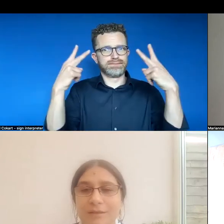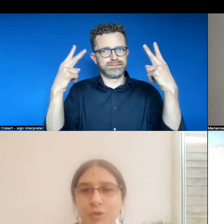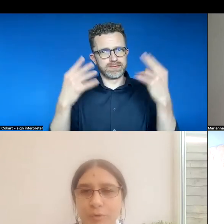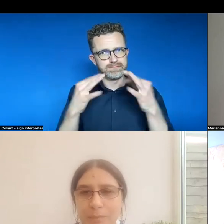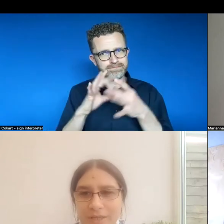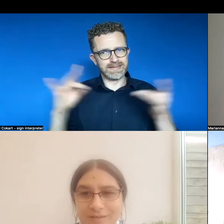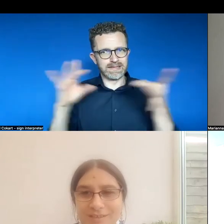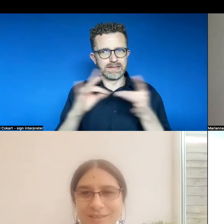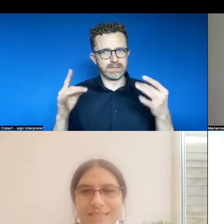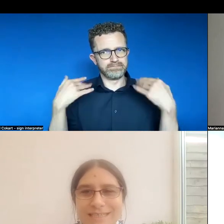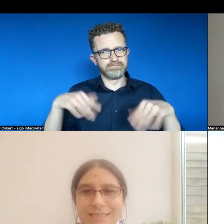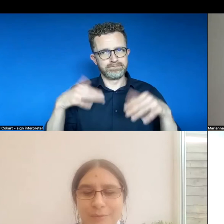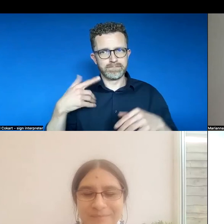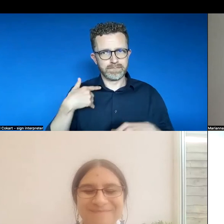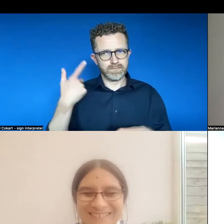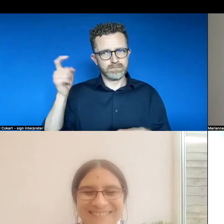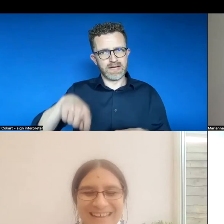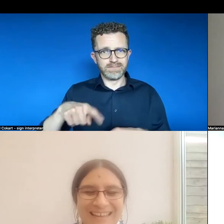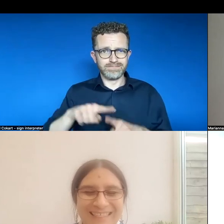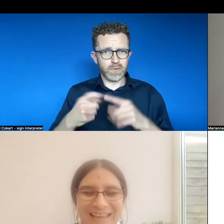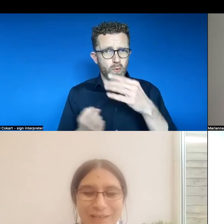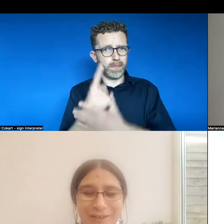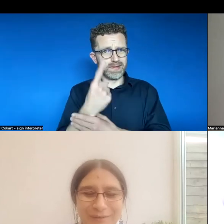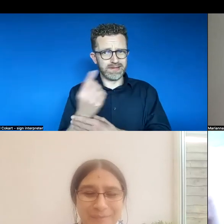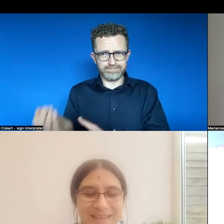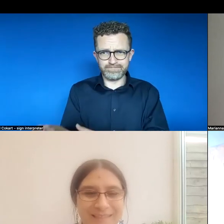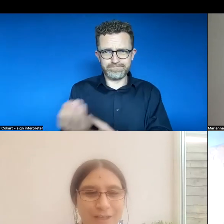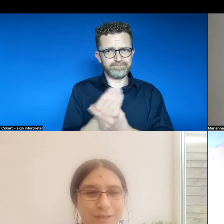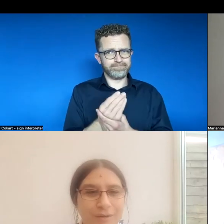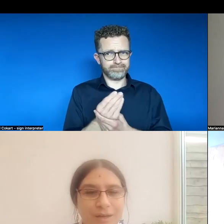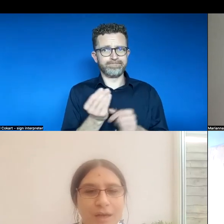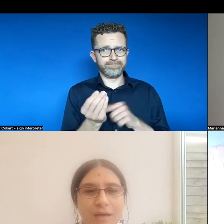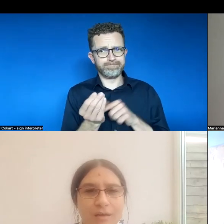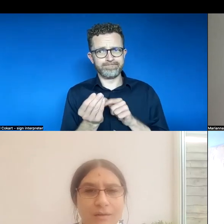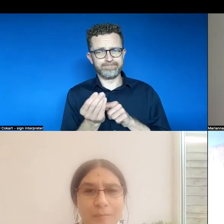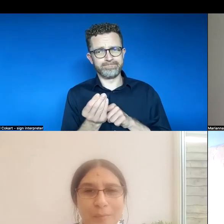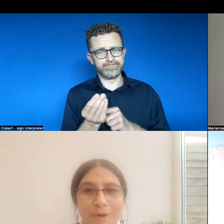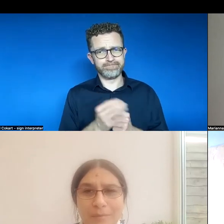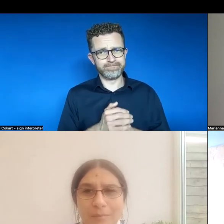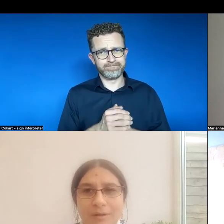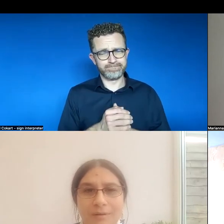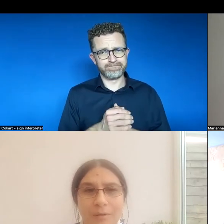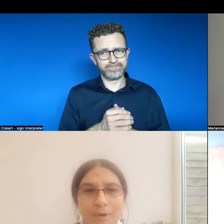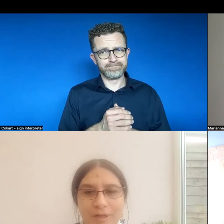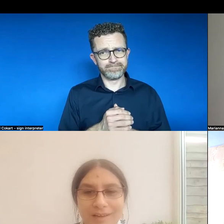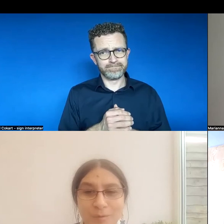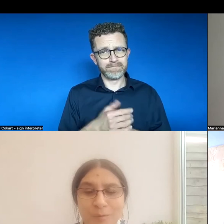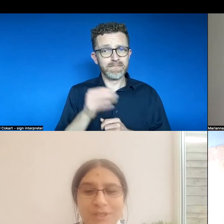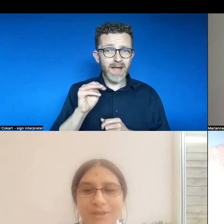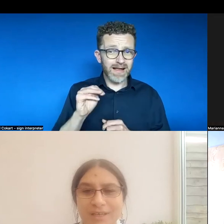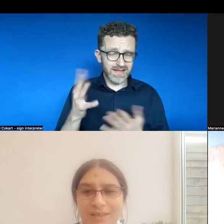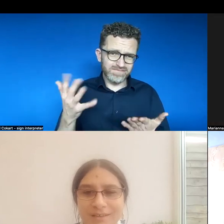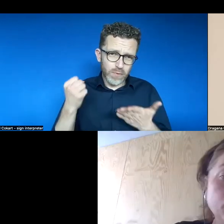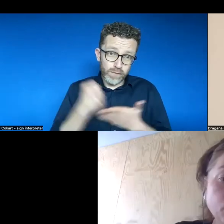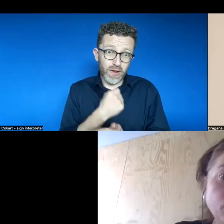opportunity to rebuild. Yeah, unfortunately, yes. Thank you. Thank you. Maria, would